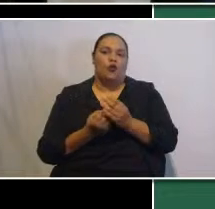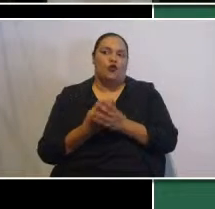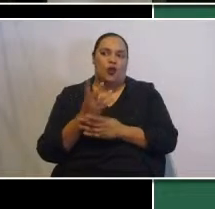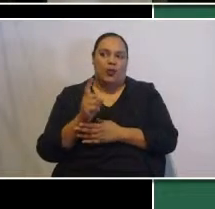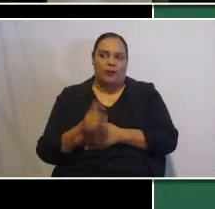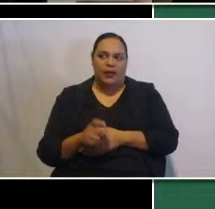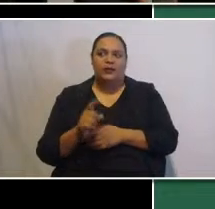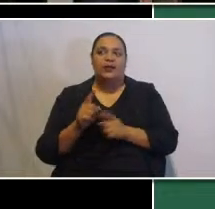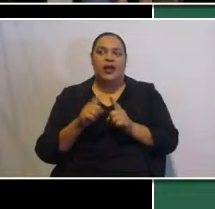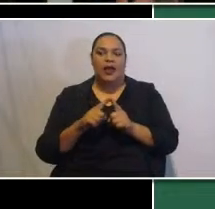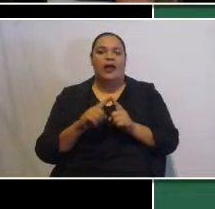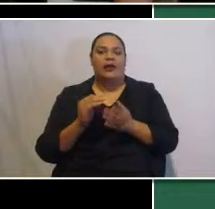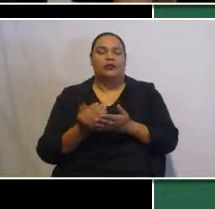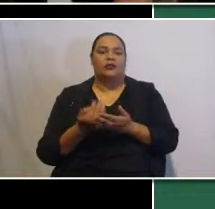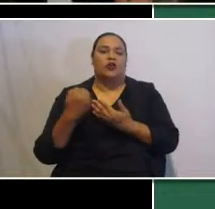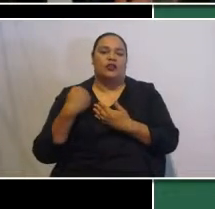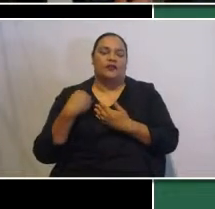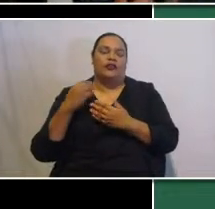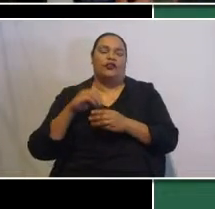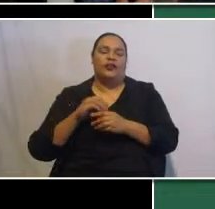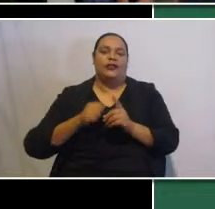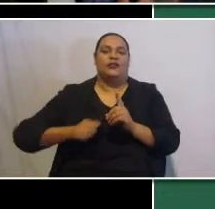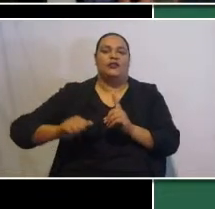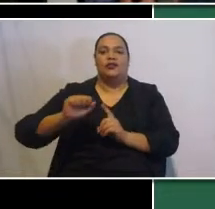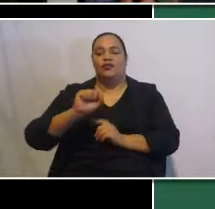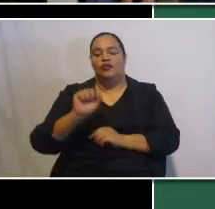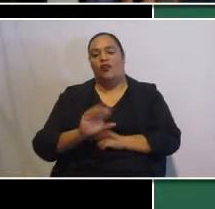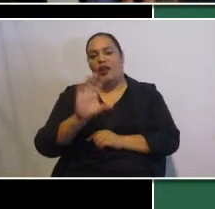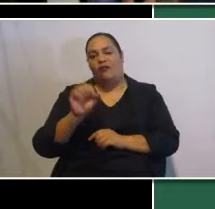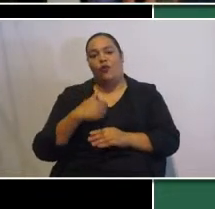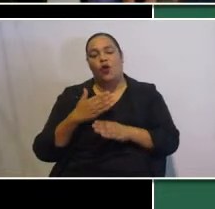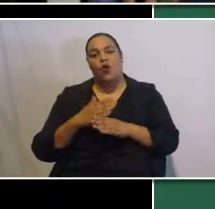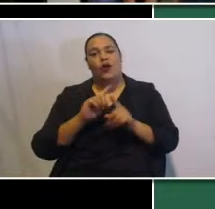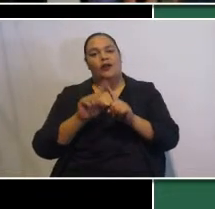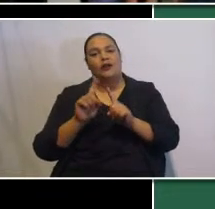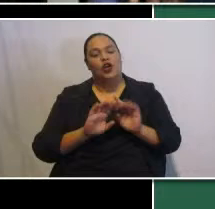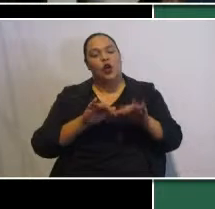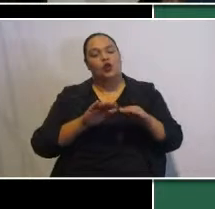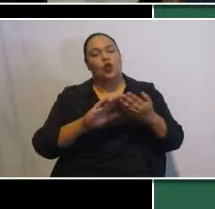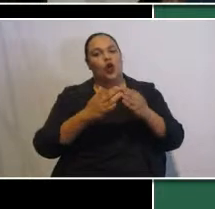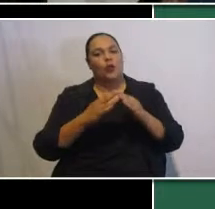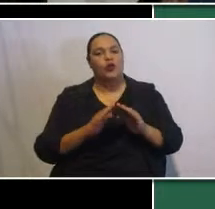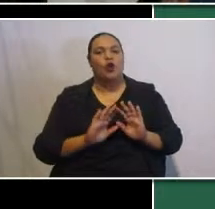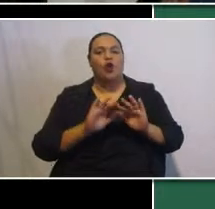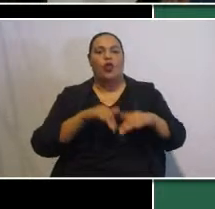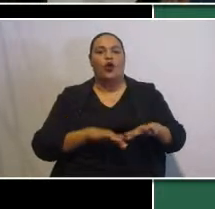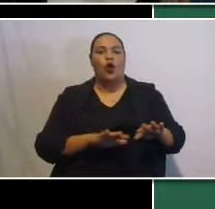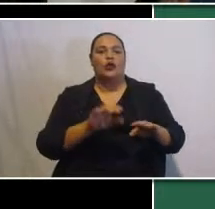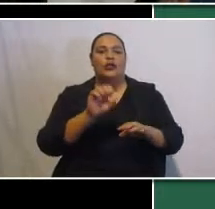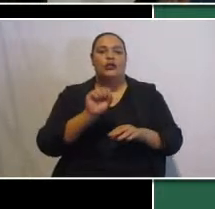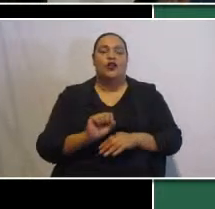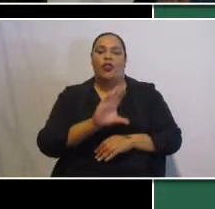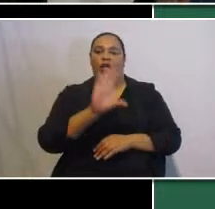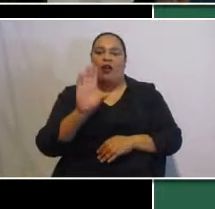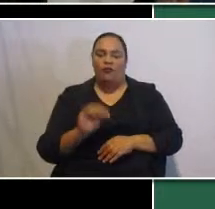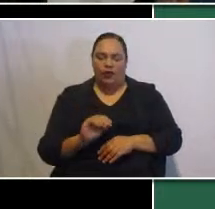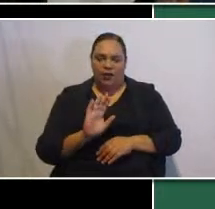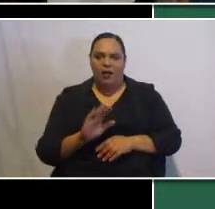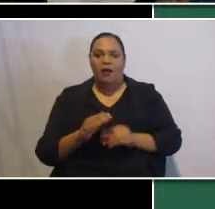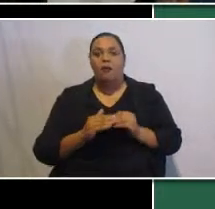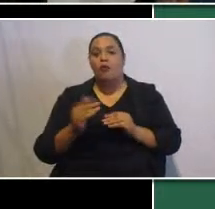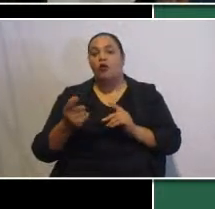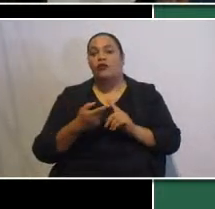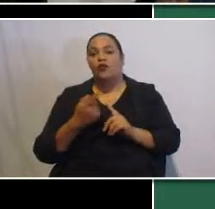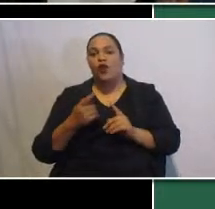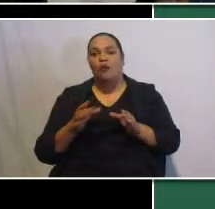and conservation in South Africa. We work with coastal communities around the coast of South Africa, mostly